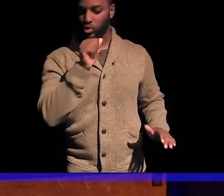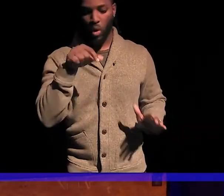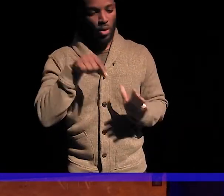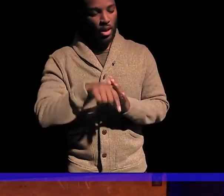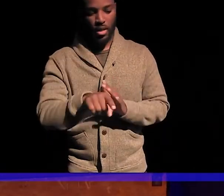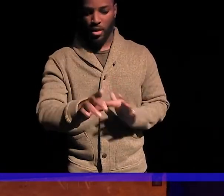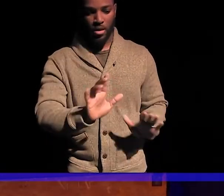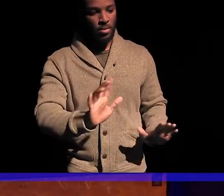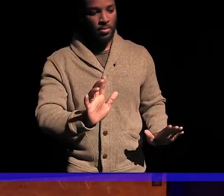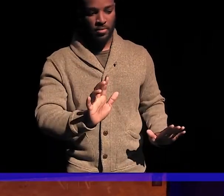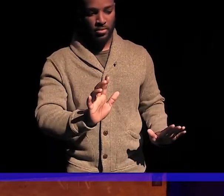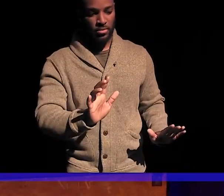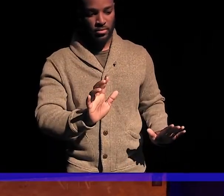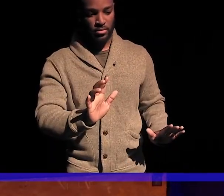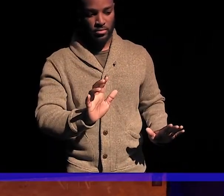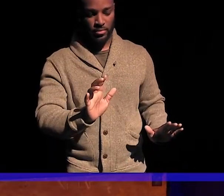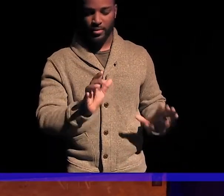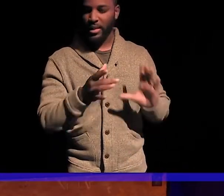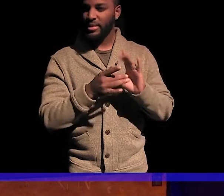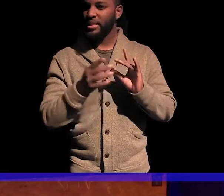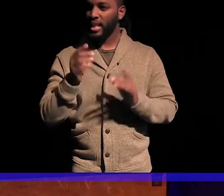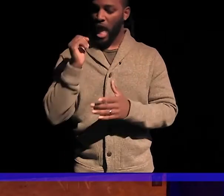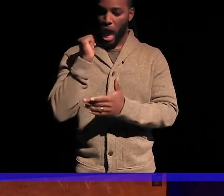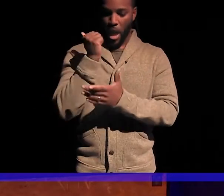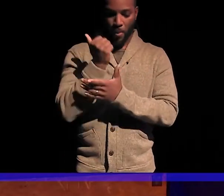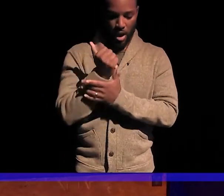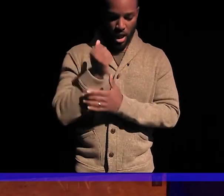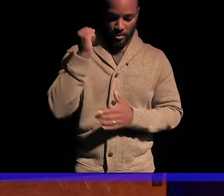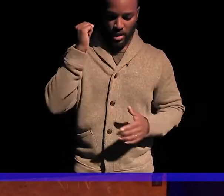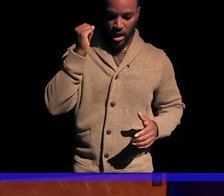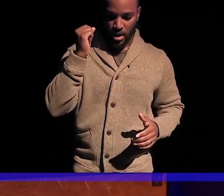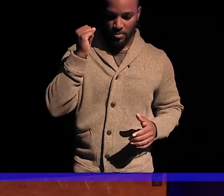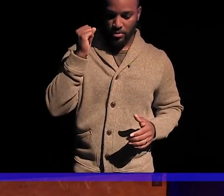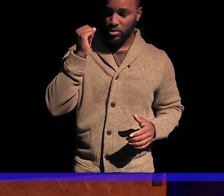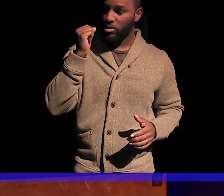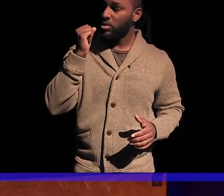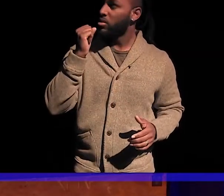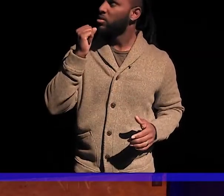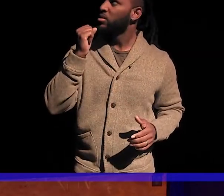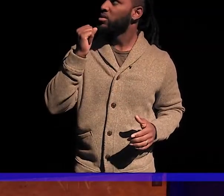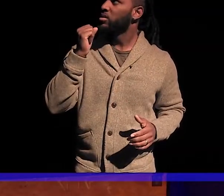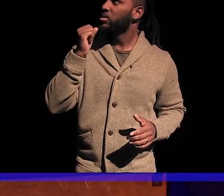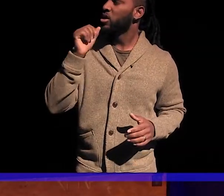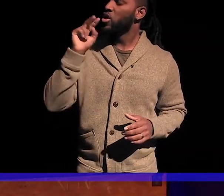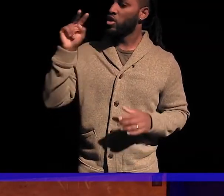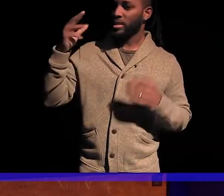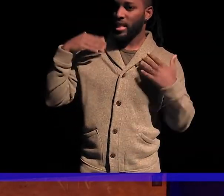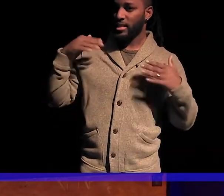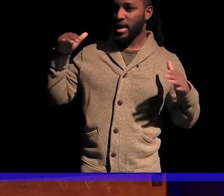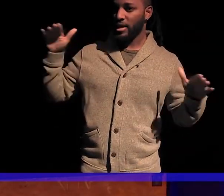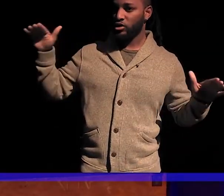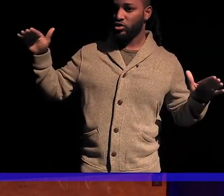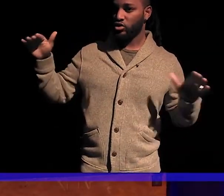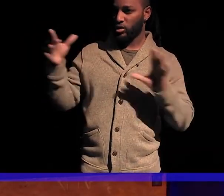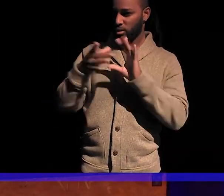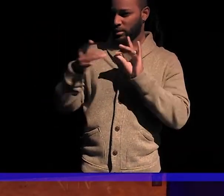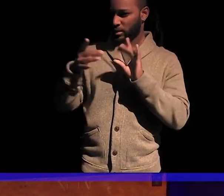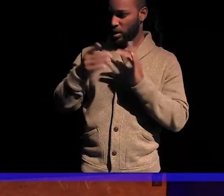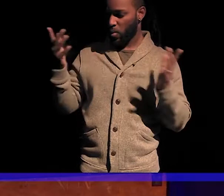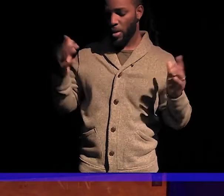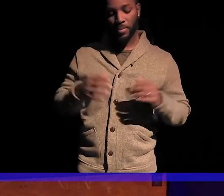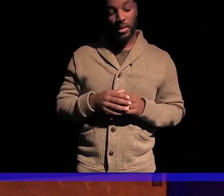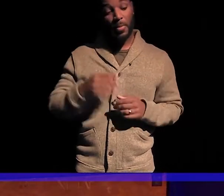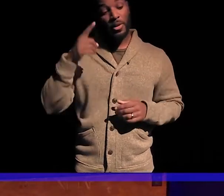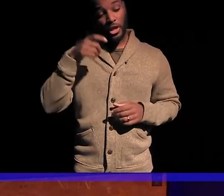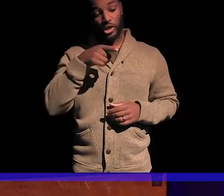that boy. And it says that Abraham turned and looked at the angel of the Lord, and the angel said to him,